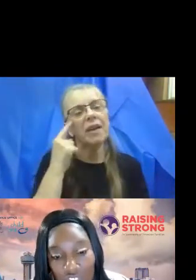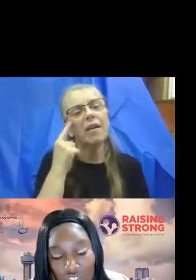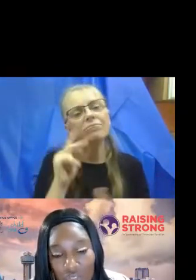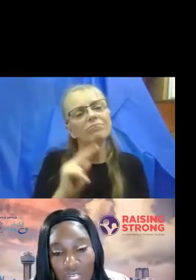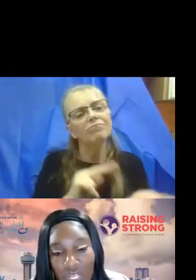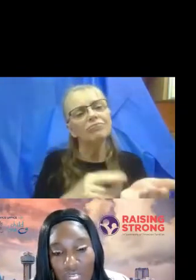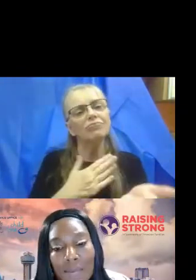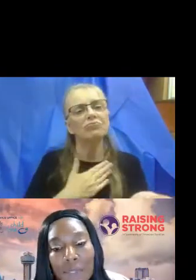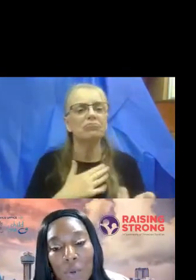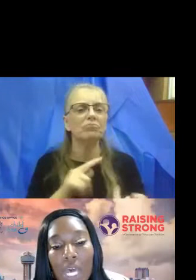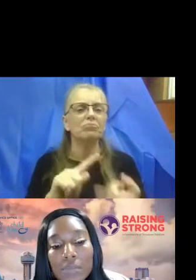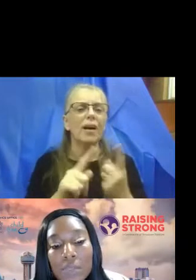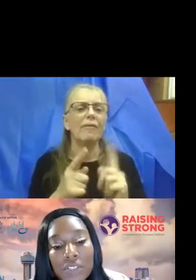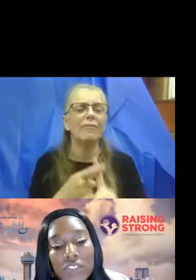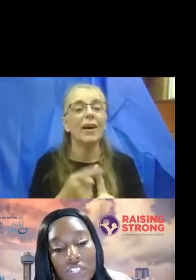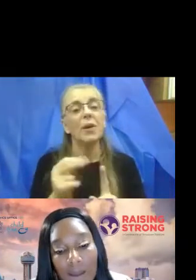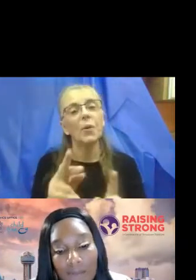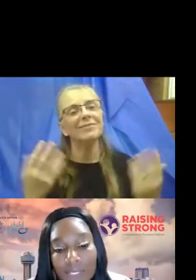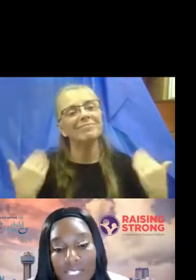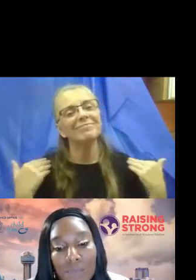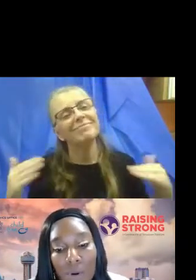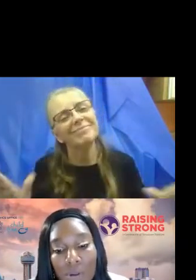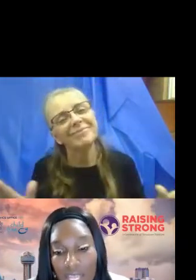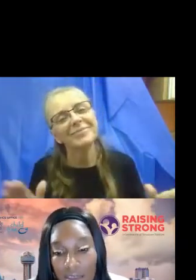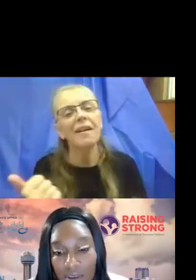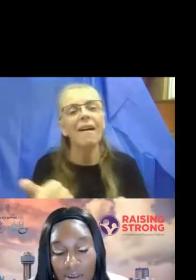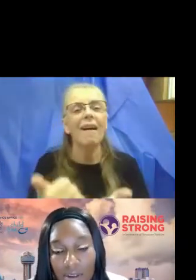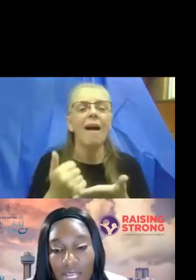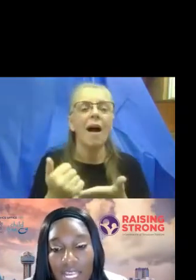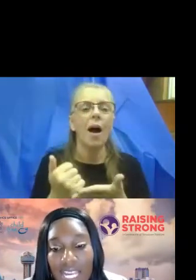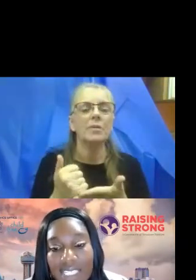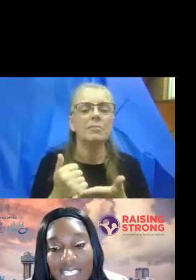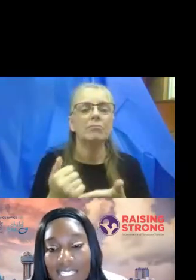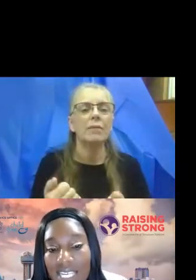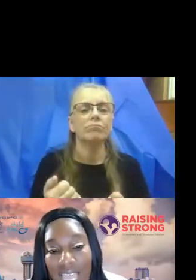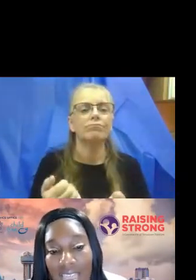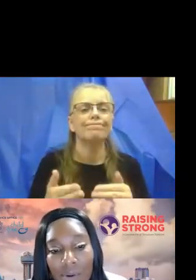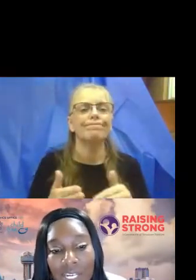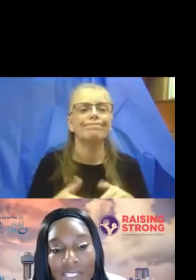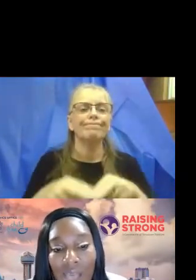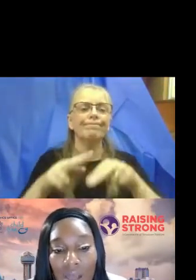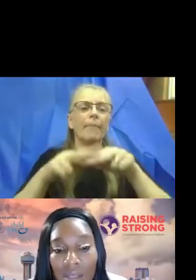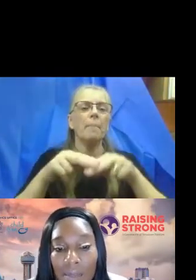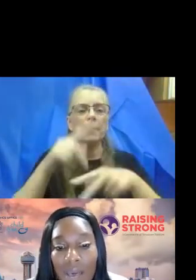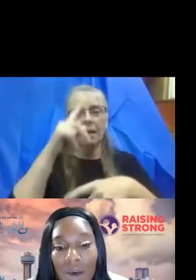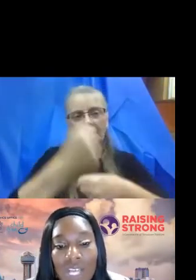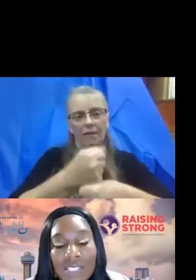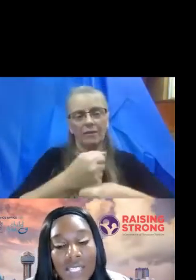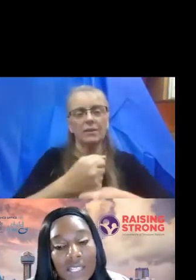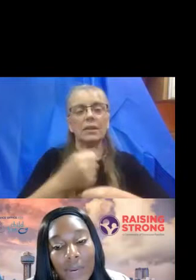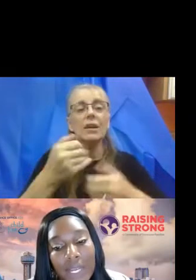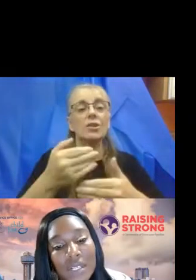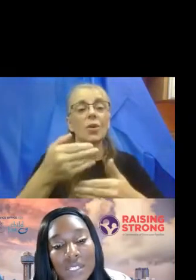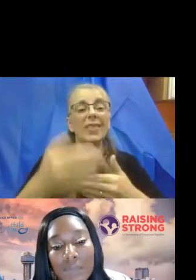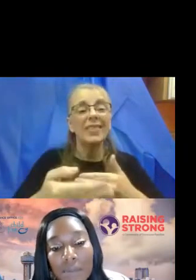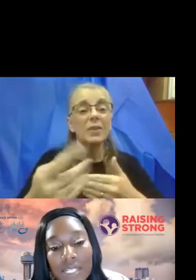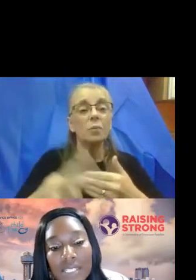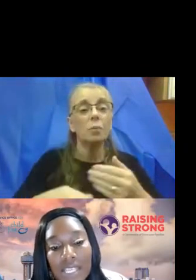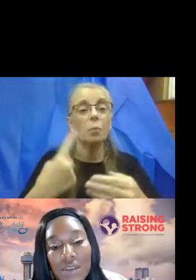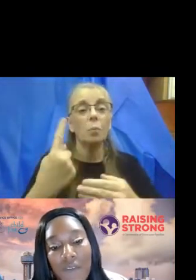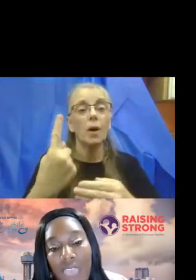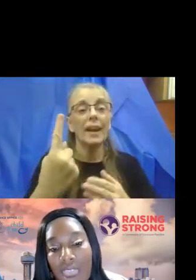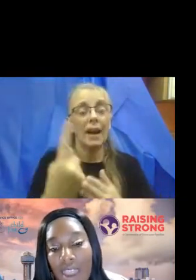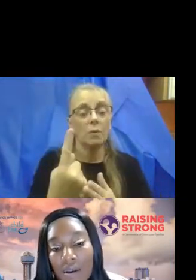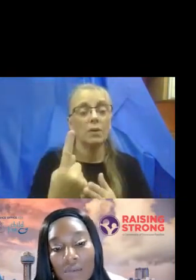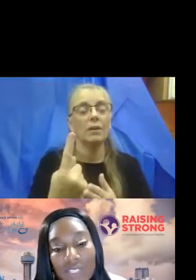as an angel and someone who helped build your confidence more than ever. And this next hour is all about celebrating those moments